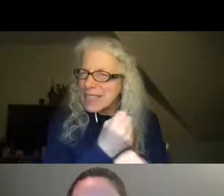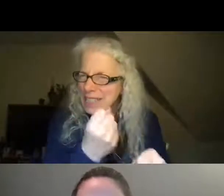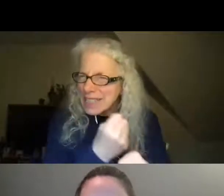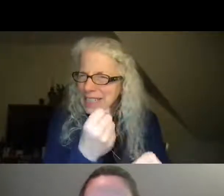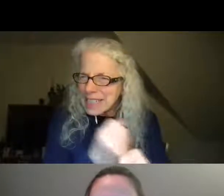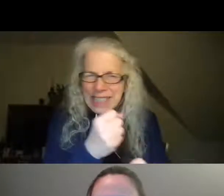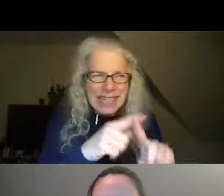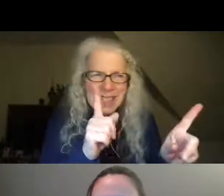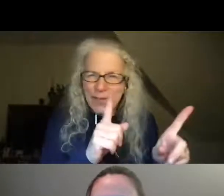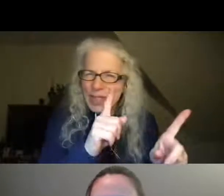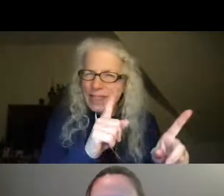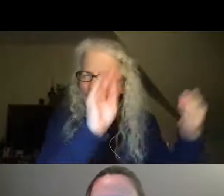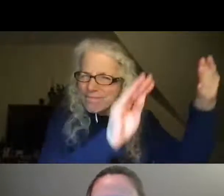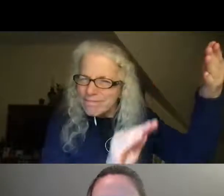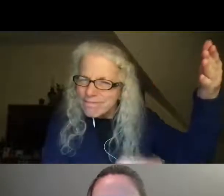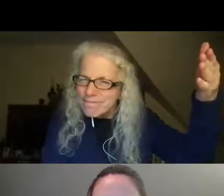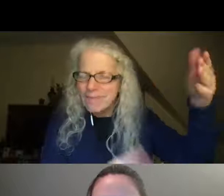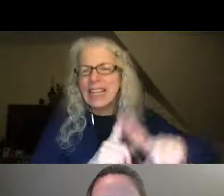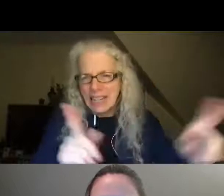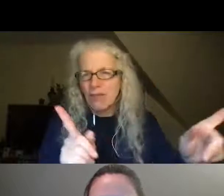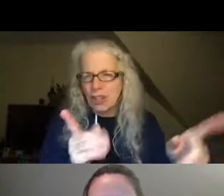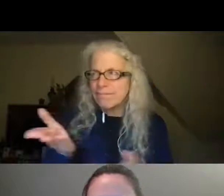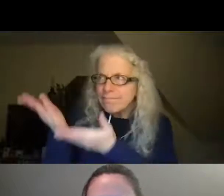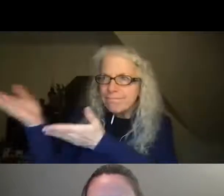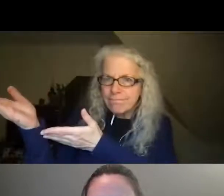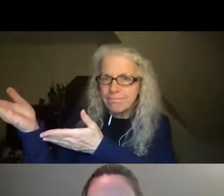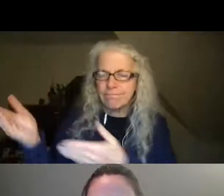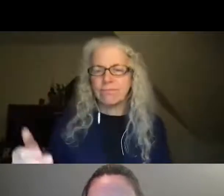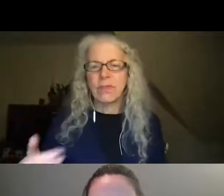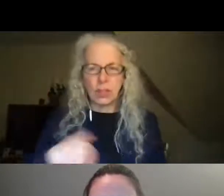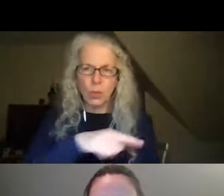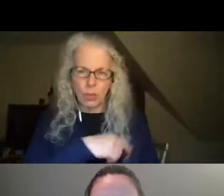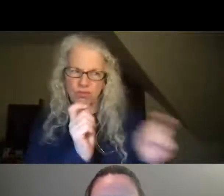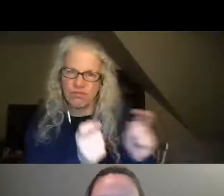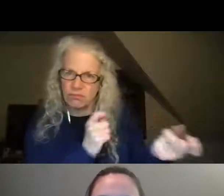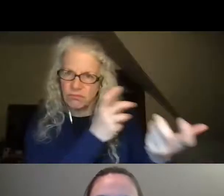format to them that is changing, but we are adapting to